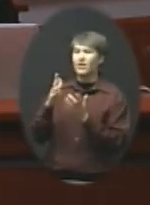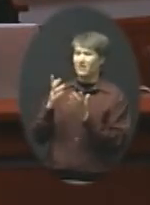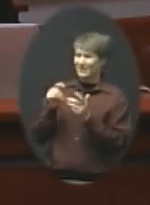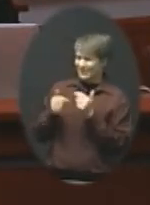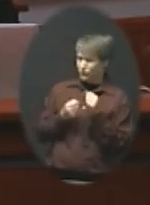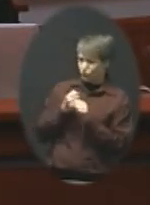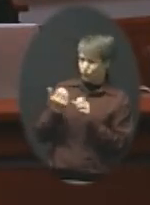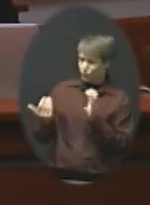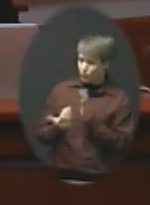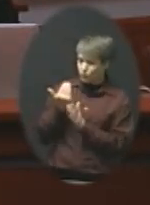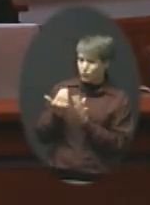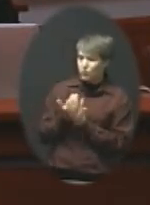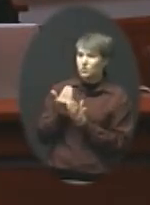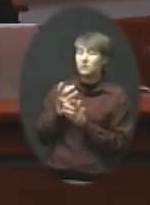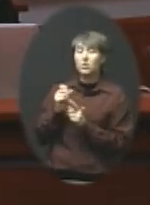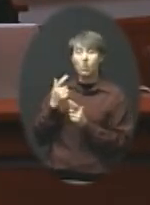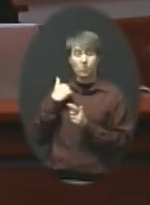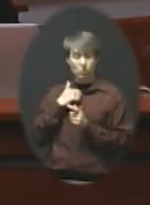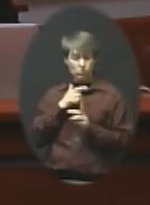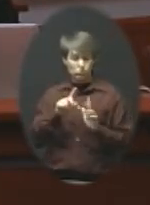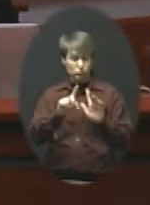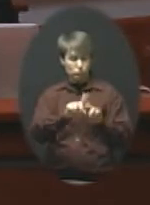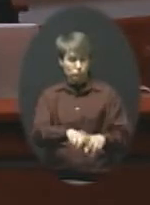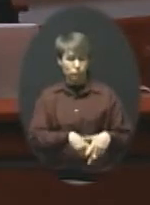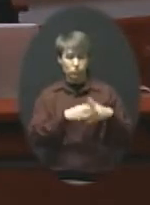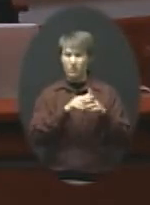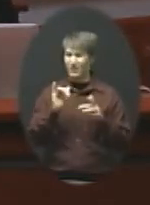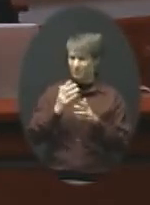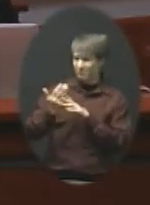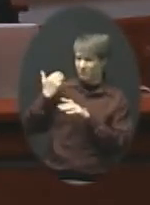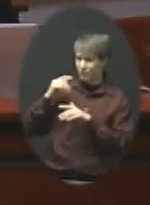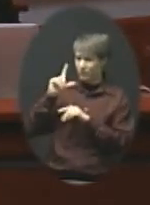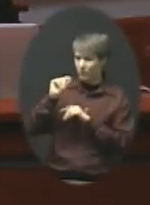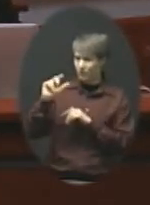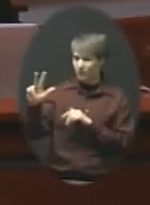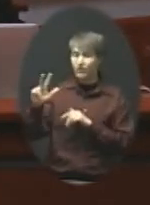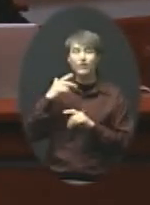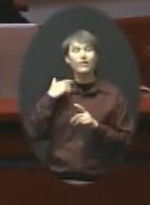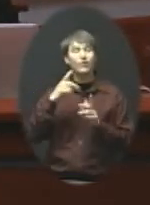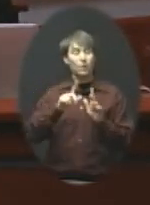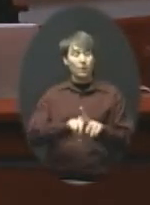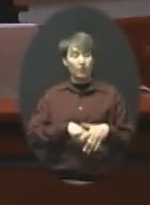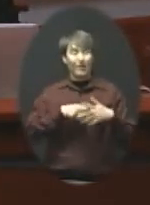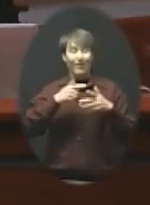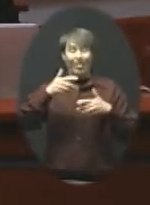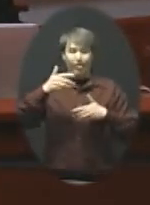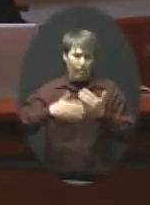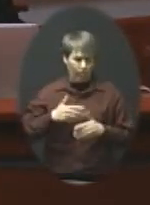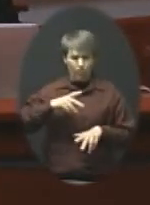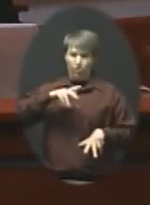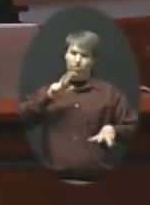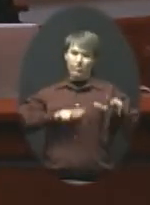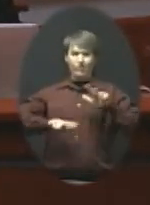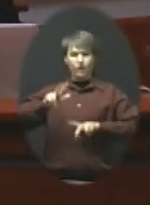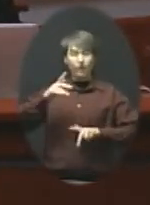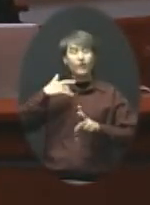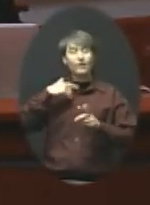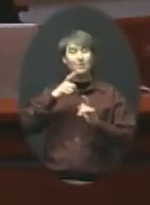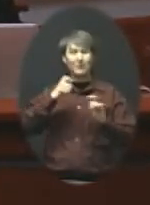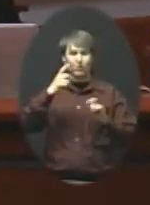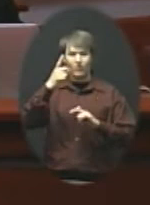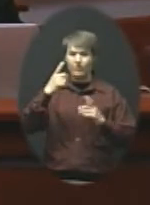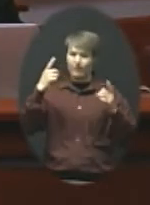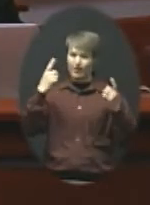year, and so as we have geared up, much like we did in 2003, there have been some hiccups. Well, the biggest hiccup came this week when,